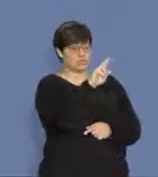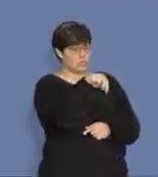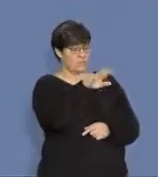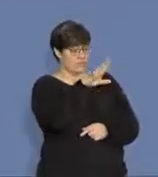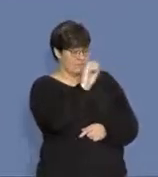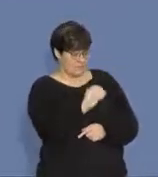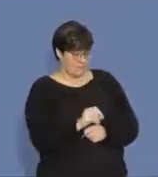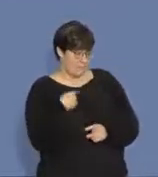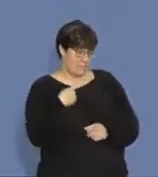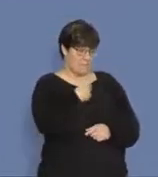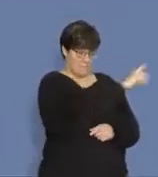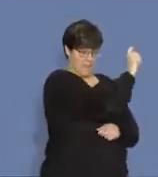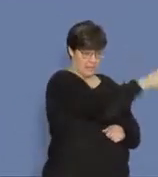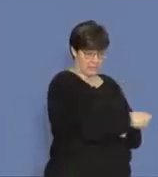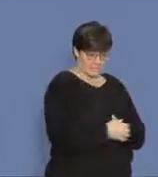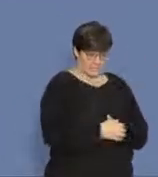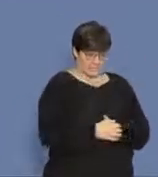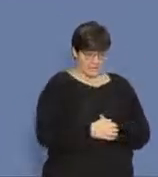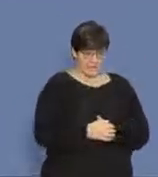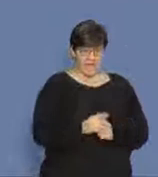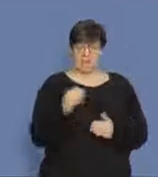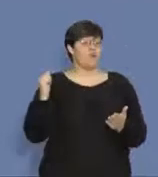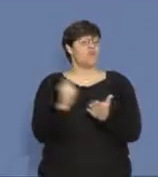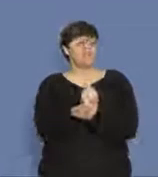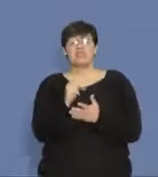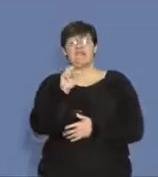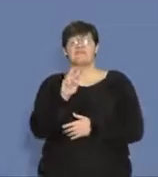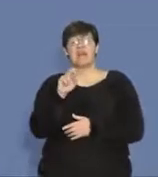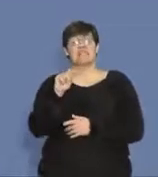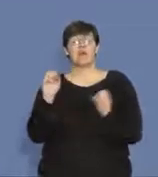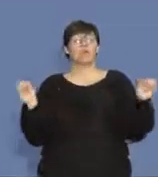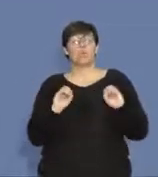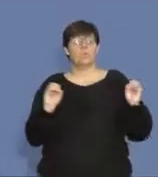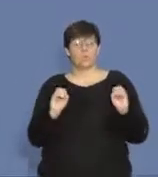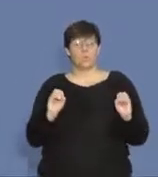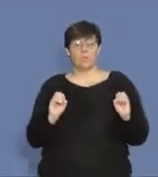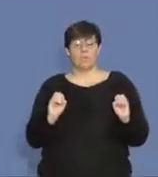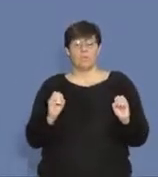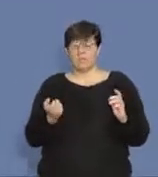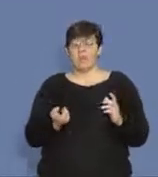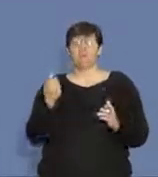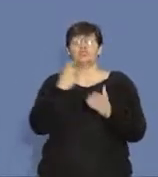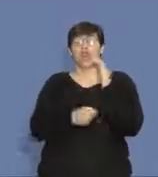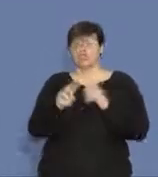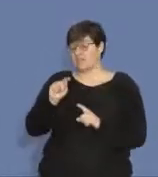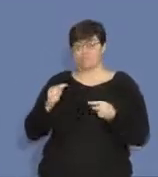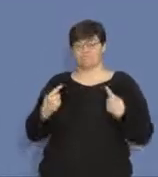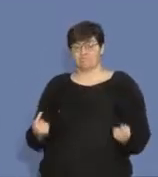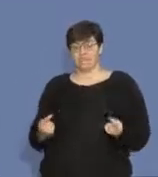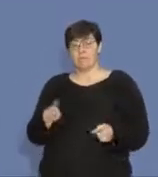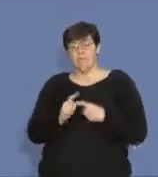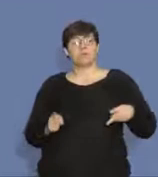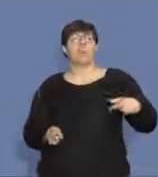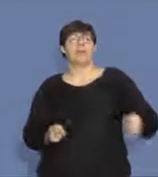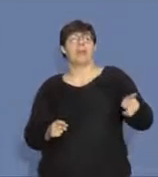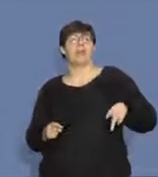and 50 cents, if we were not registered for VAT, then he cannot charge VAT, although he will be paying VAT when